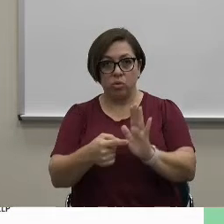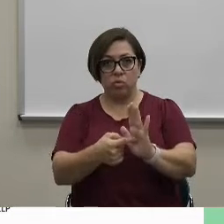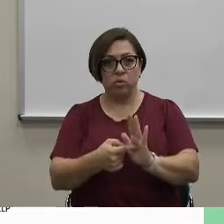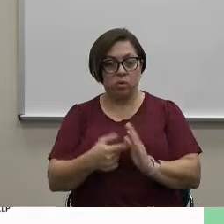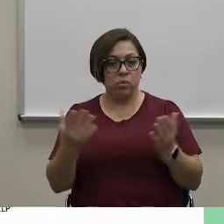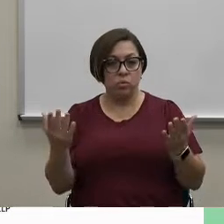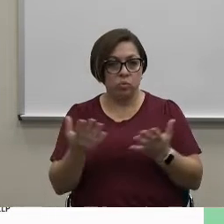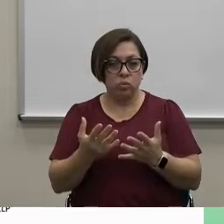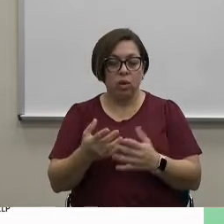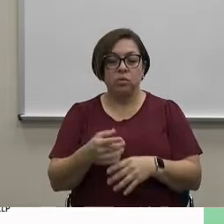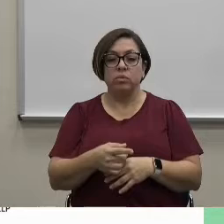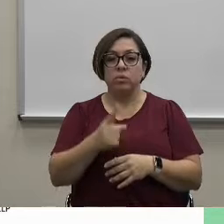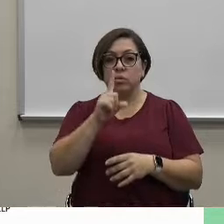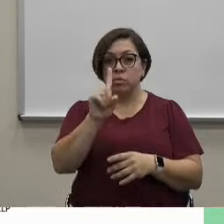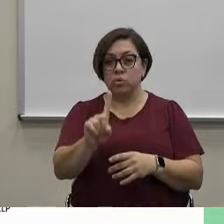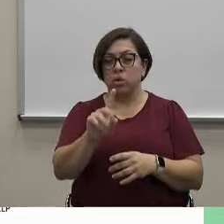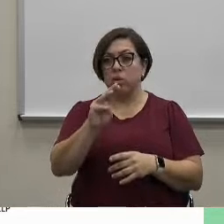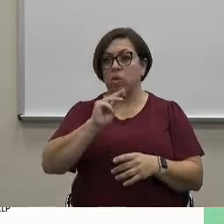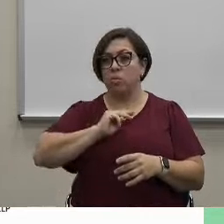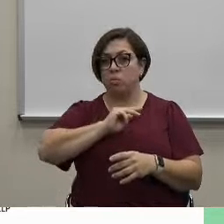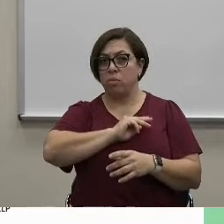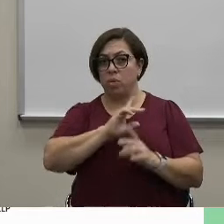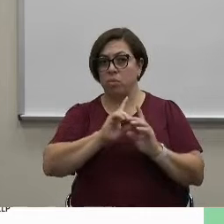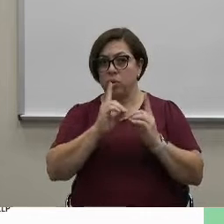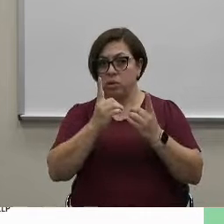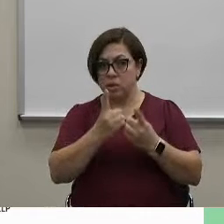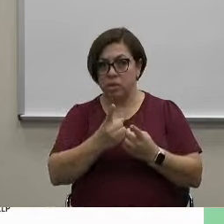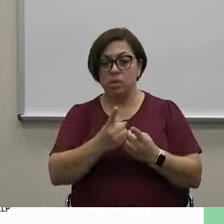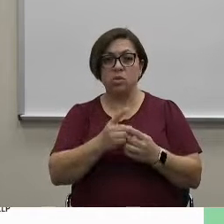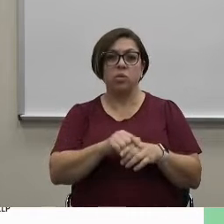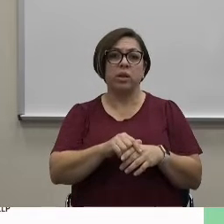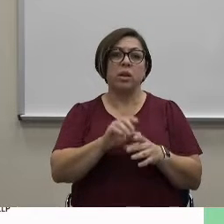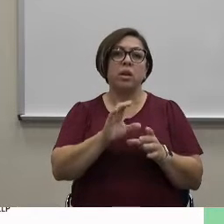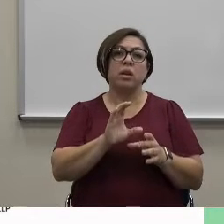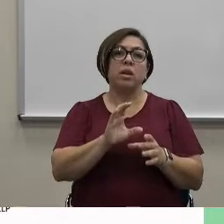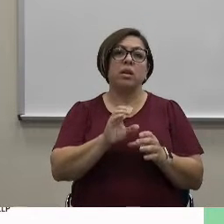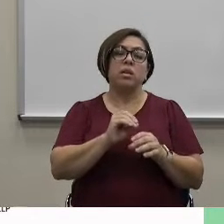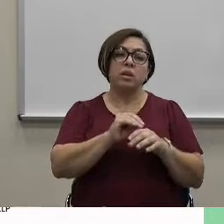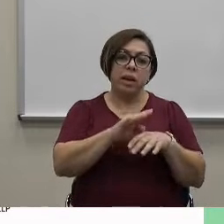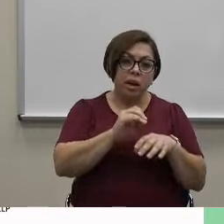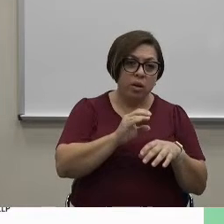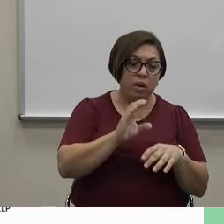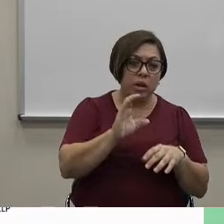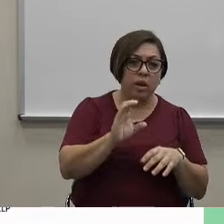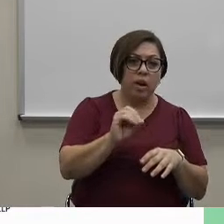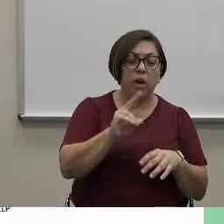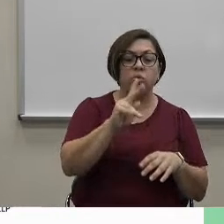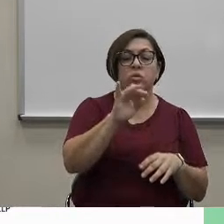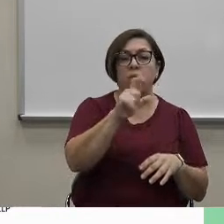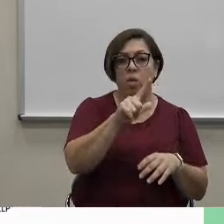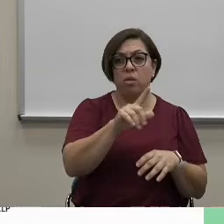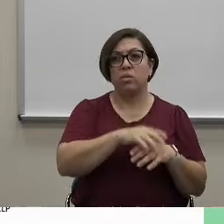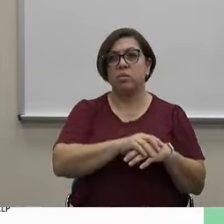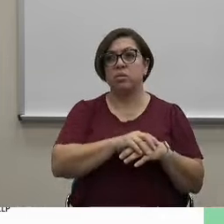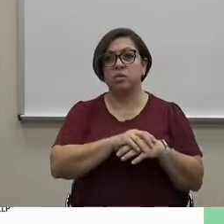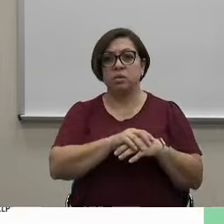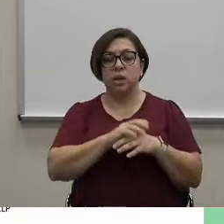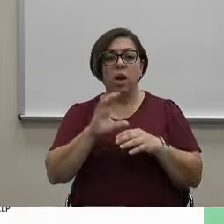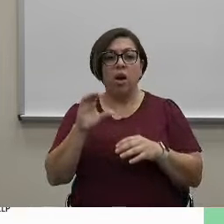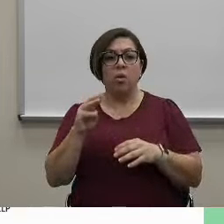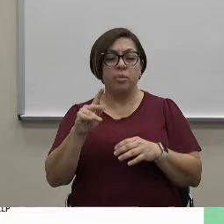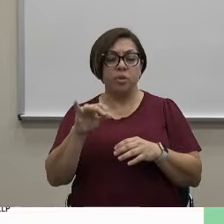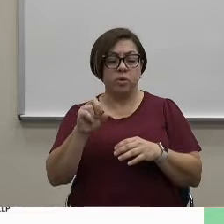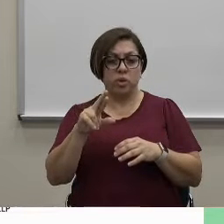is that for single-member districts, whether it's a city council member, whether it's a county commissioner, or whether it is a community college board of trustee